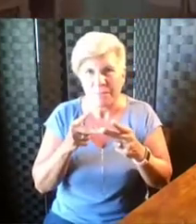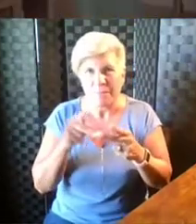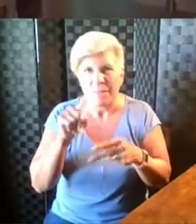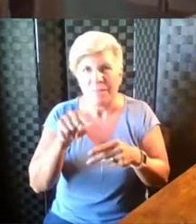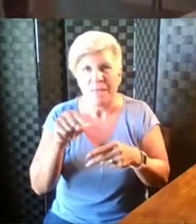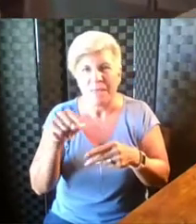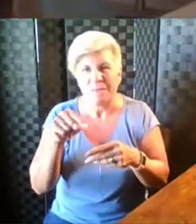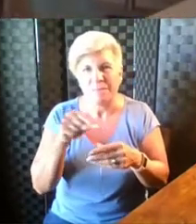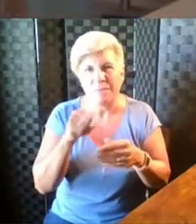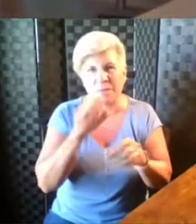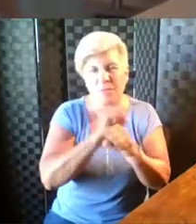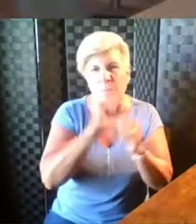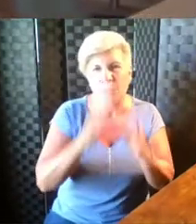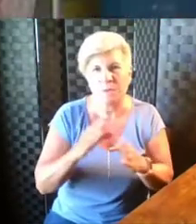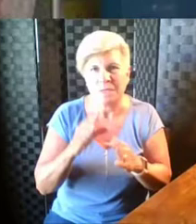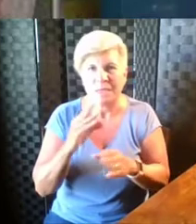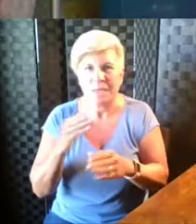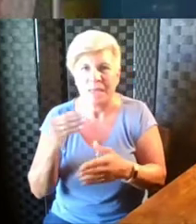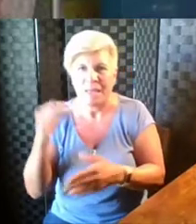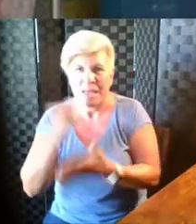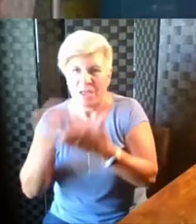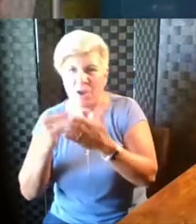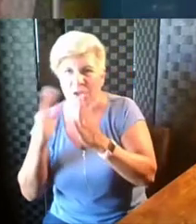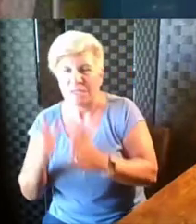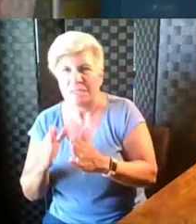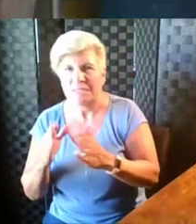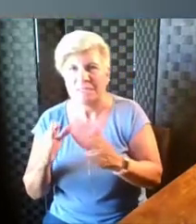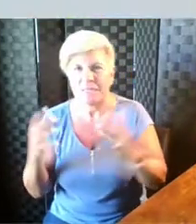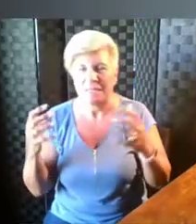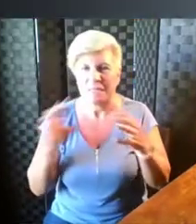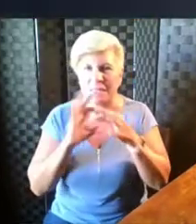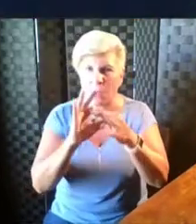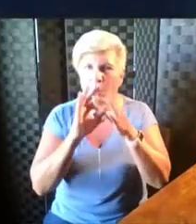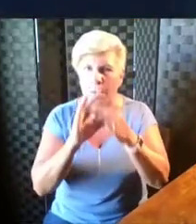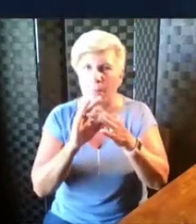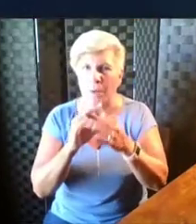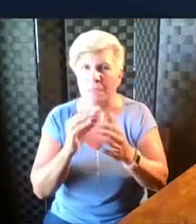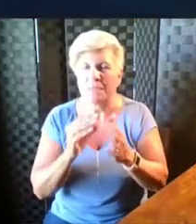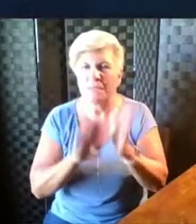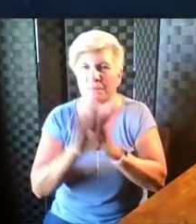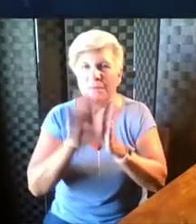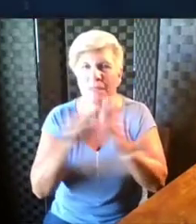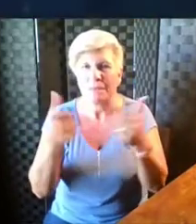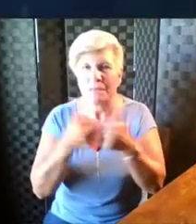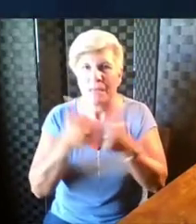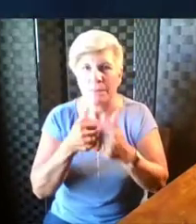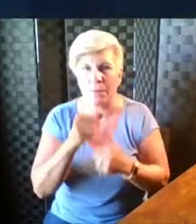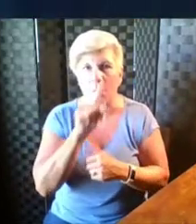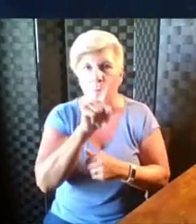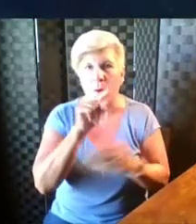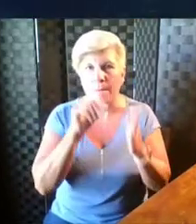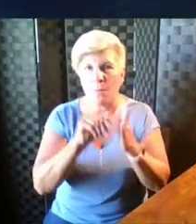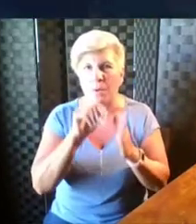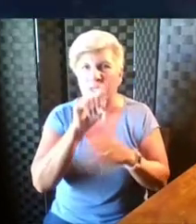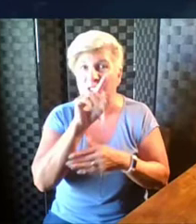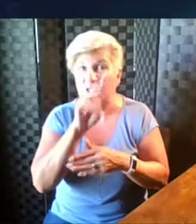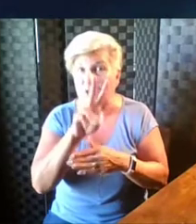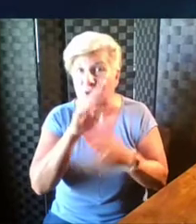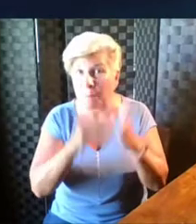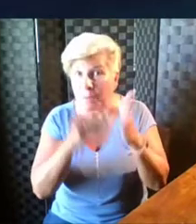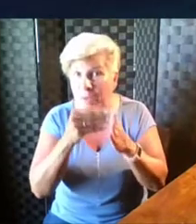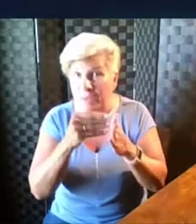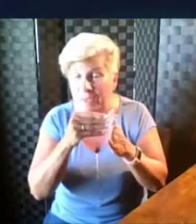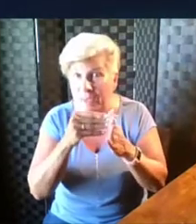with artists and designers to shape the future of entertainment technology. 1.2 billion people around the world are gaming, according